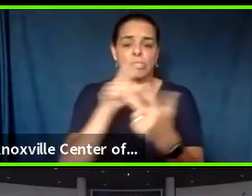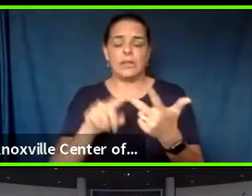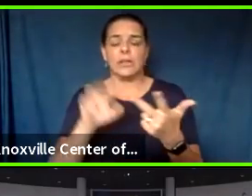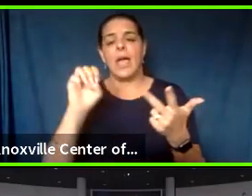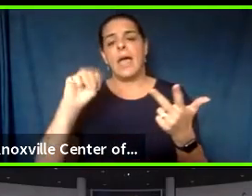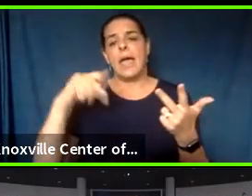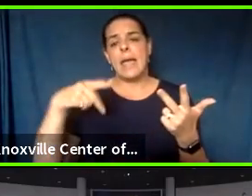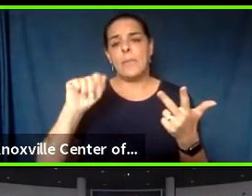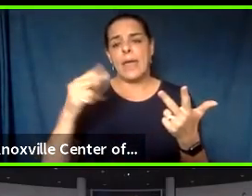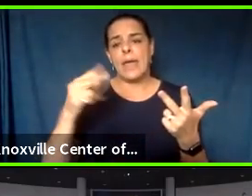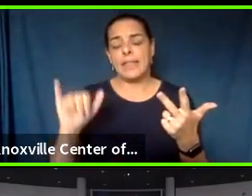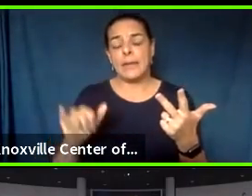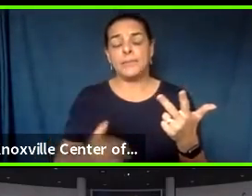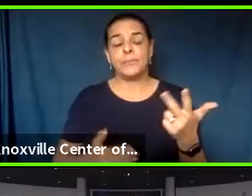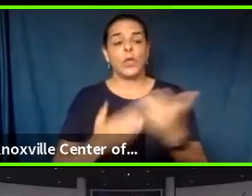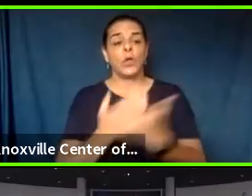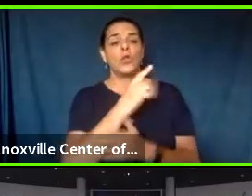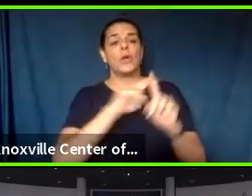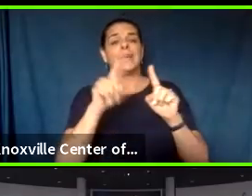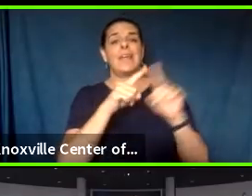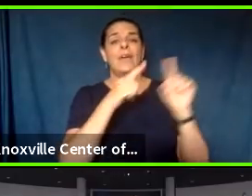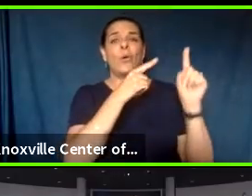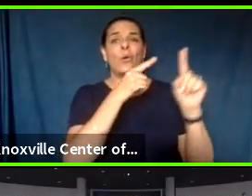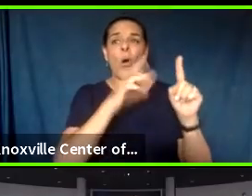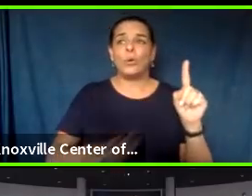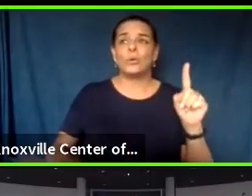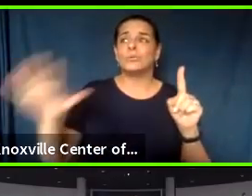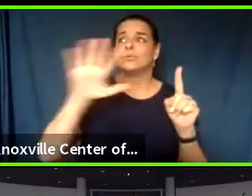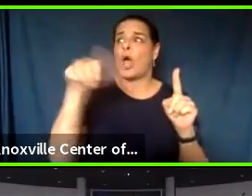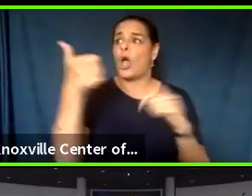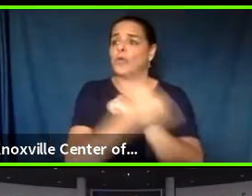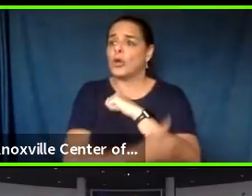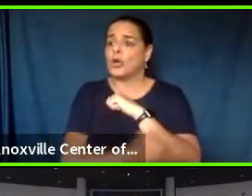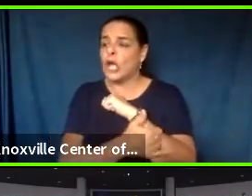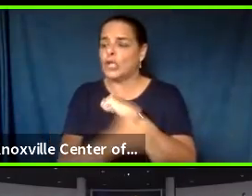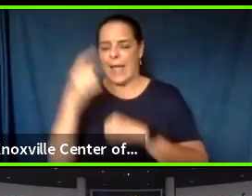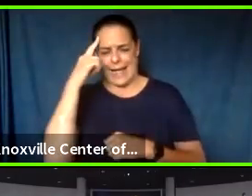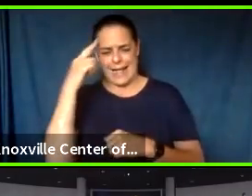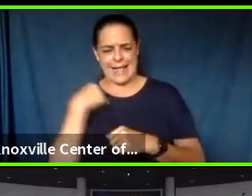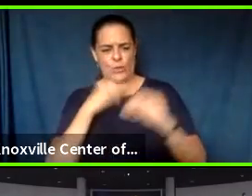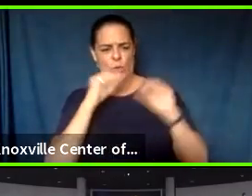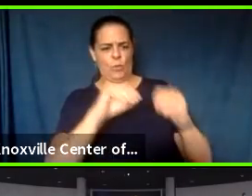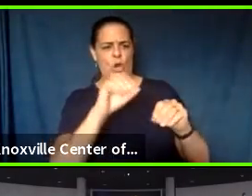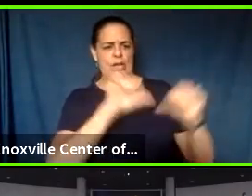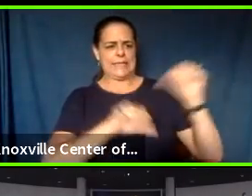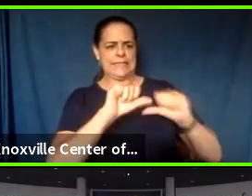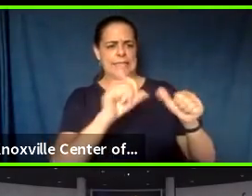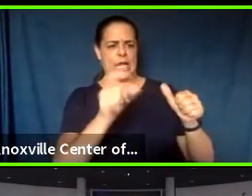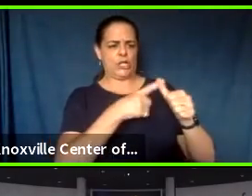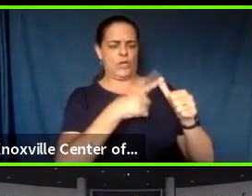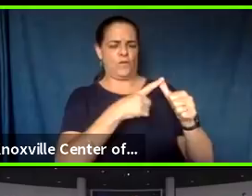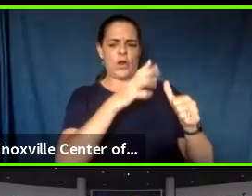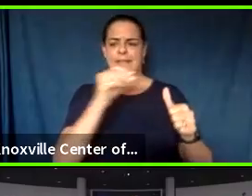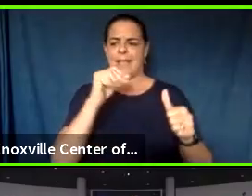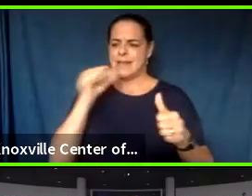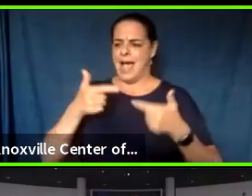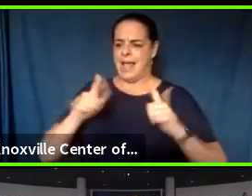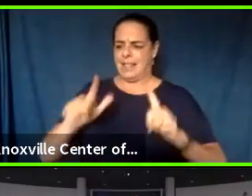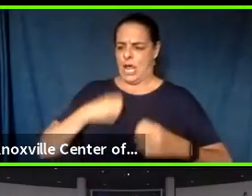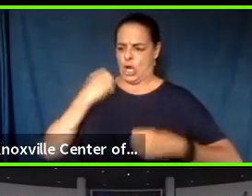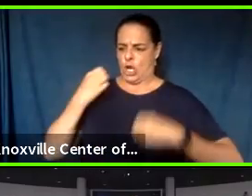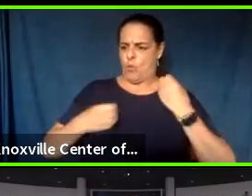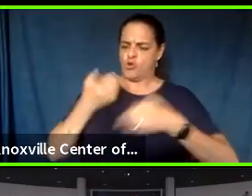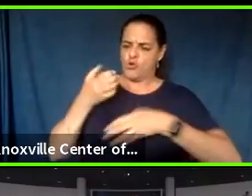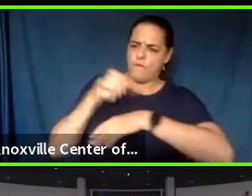other municipalities and even countries around the world, I think we are putting science first and not letting emotions drive impulsive decision-making by enforcing the